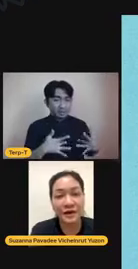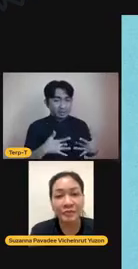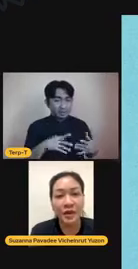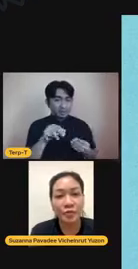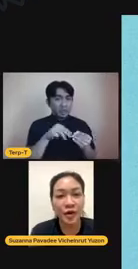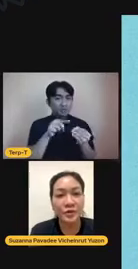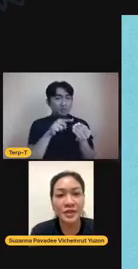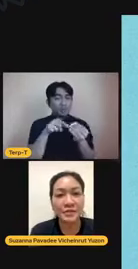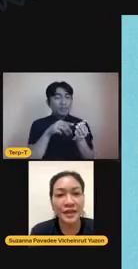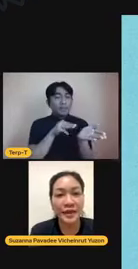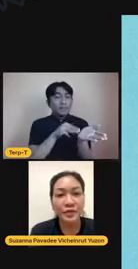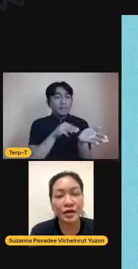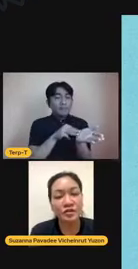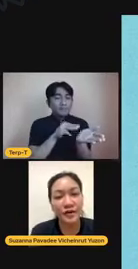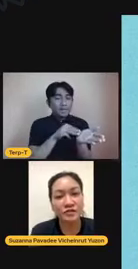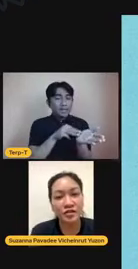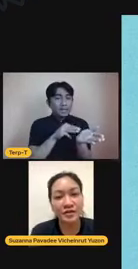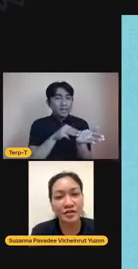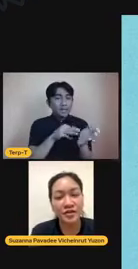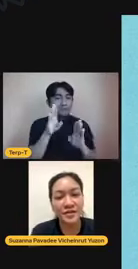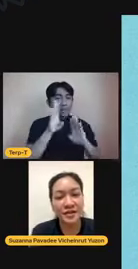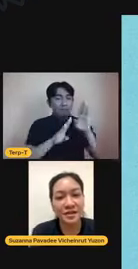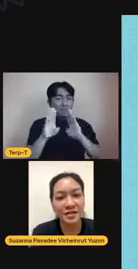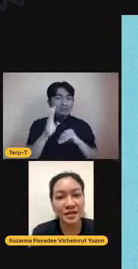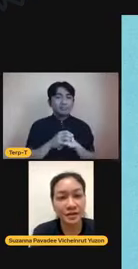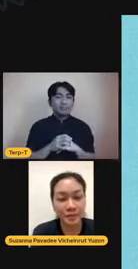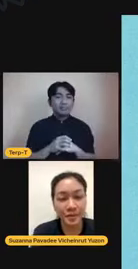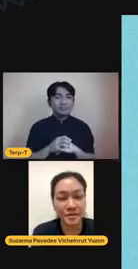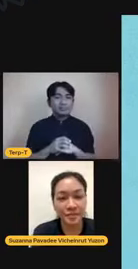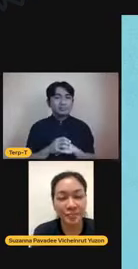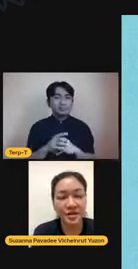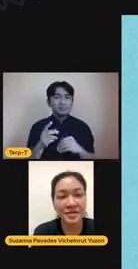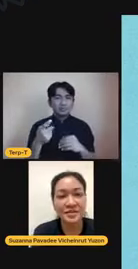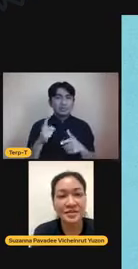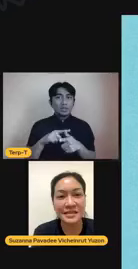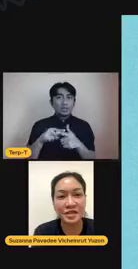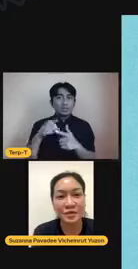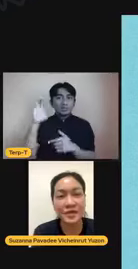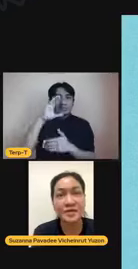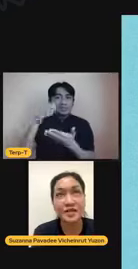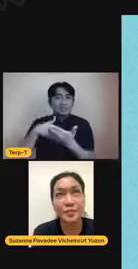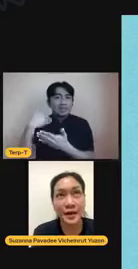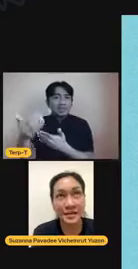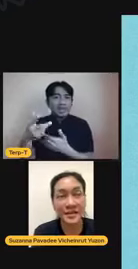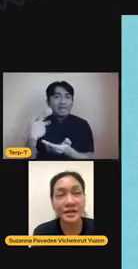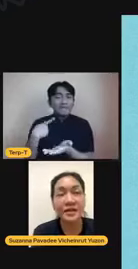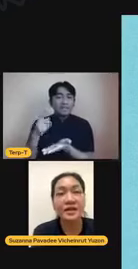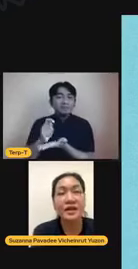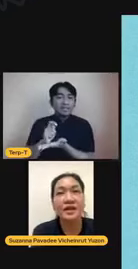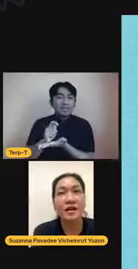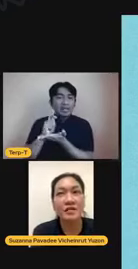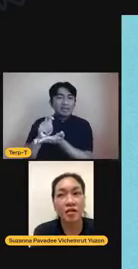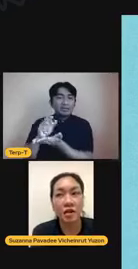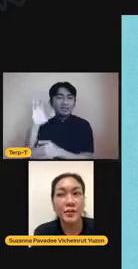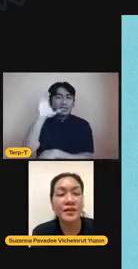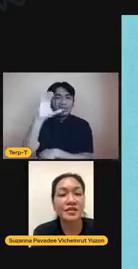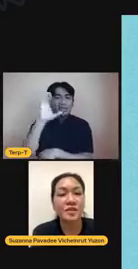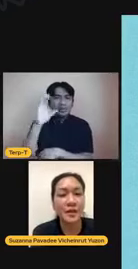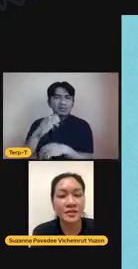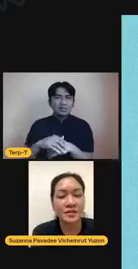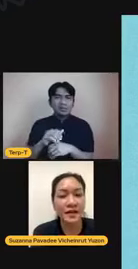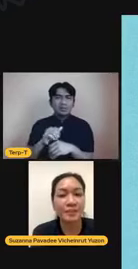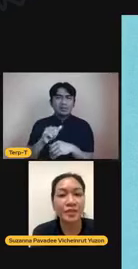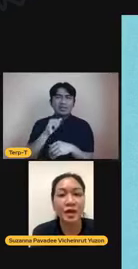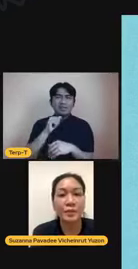issues. And while we're doing that, we also have to start addressing the therapies. Since it's expected, not all, but